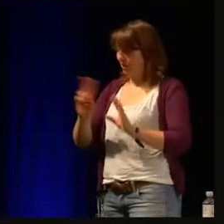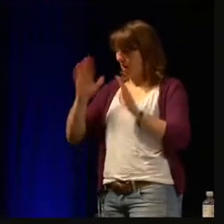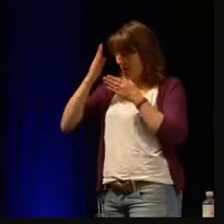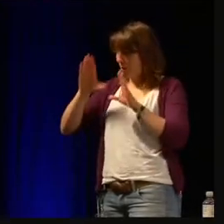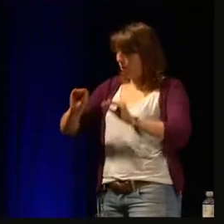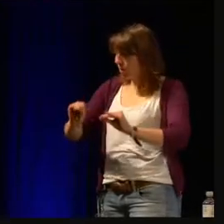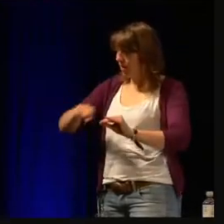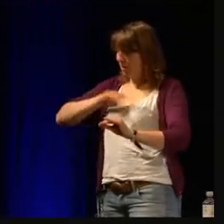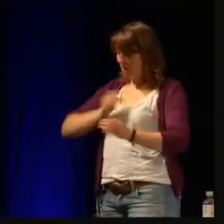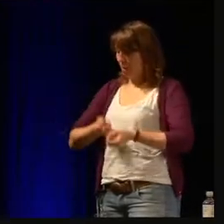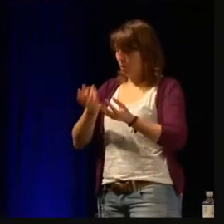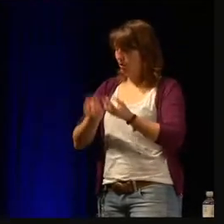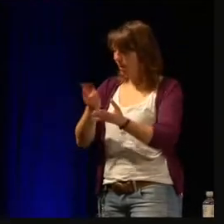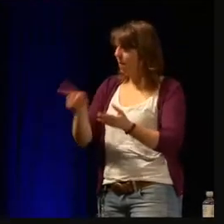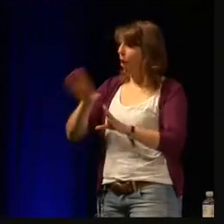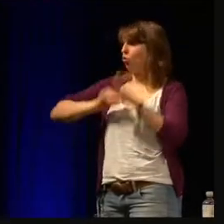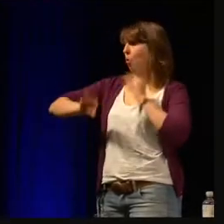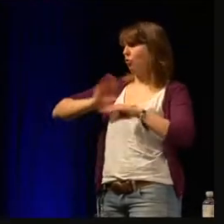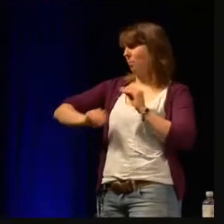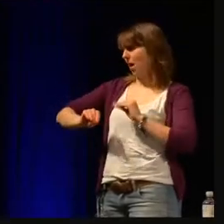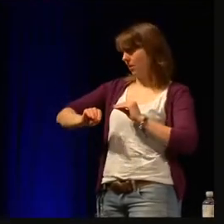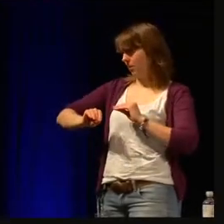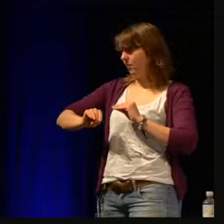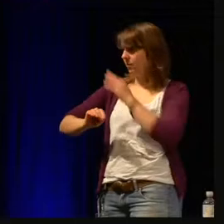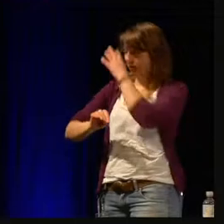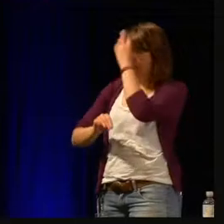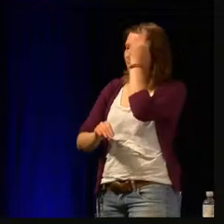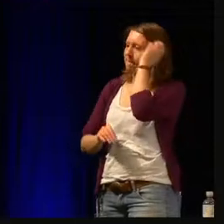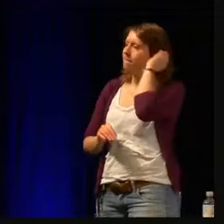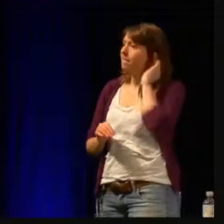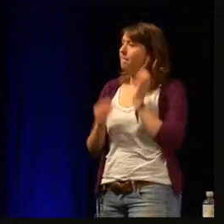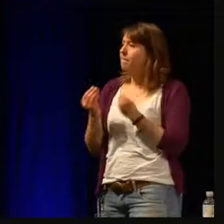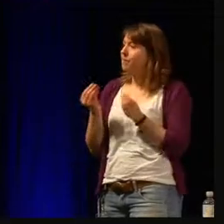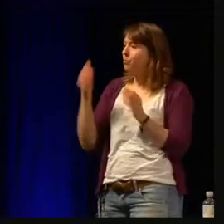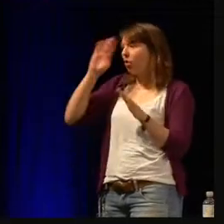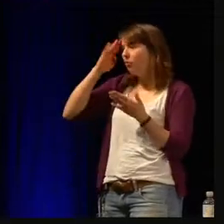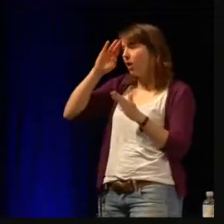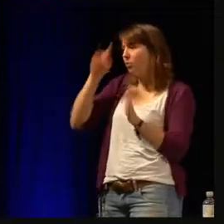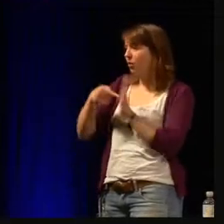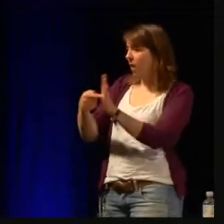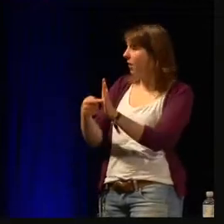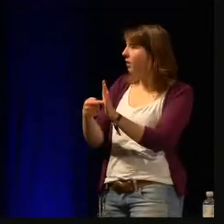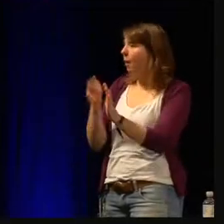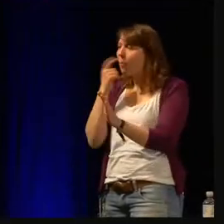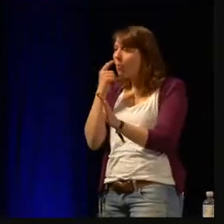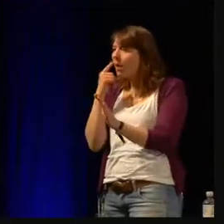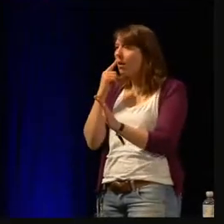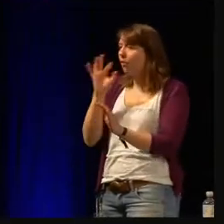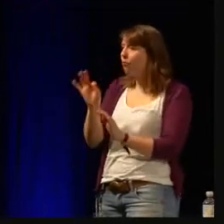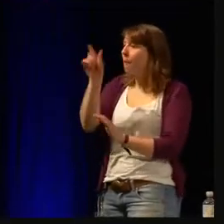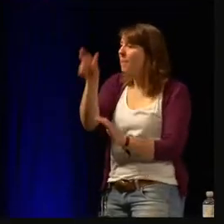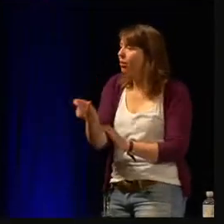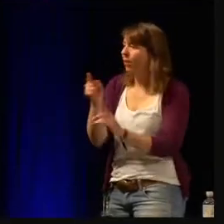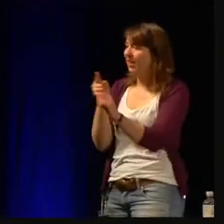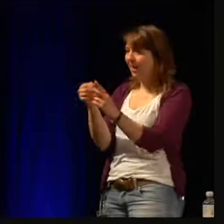Facebook is a very social system where users are both users that are consuming but also producing